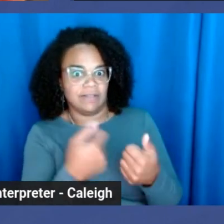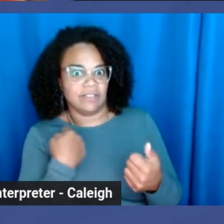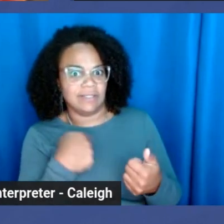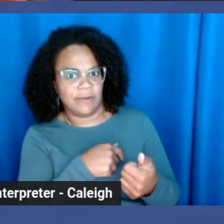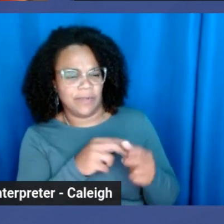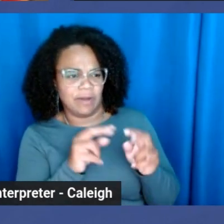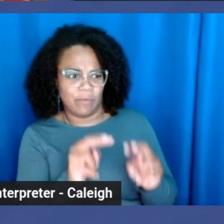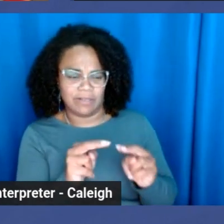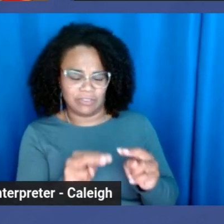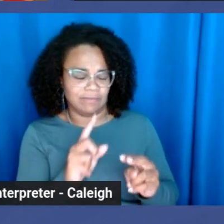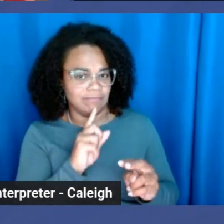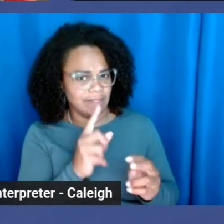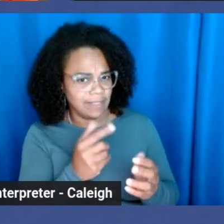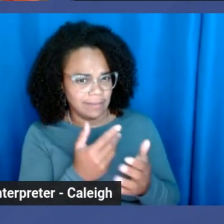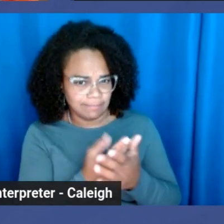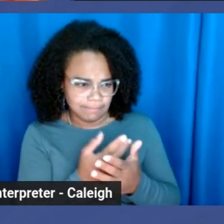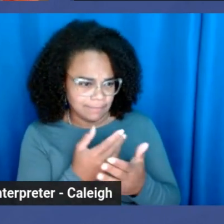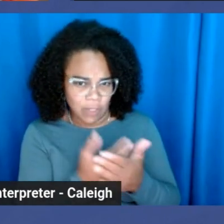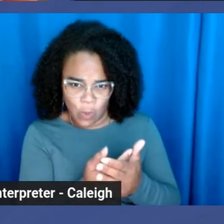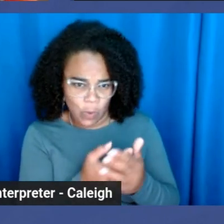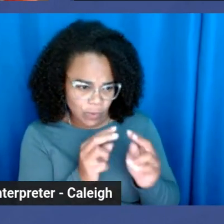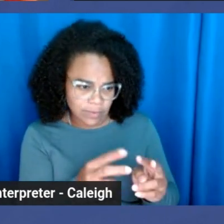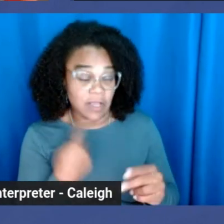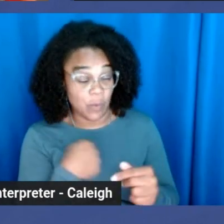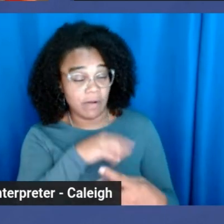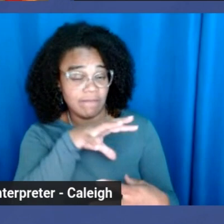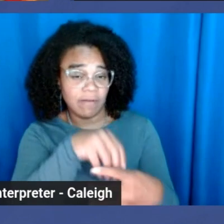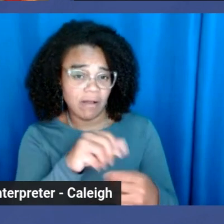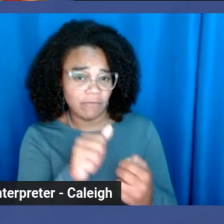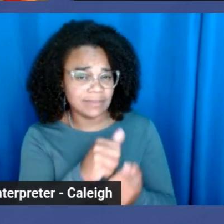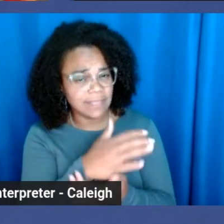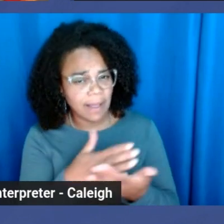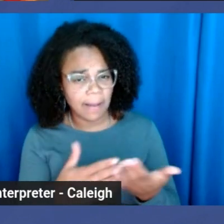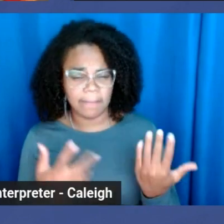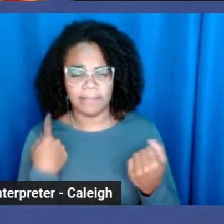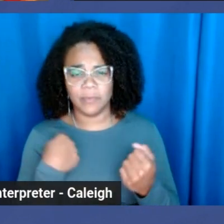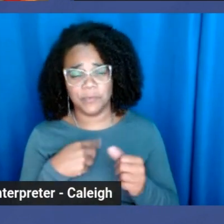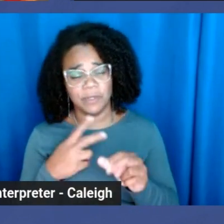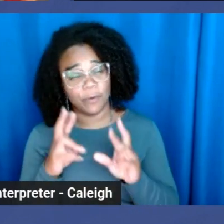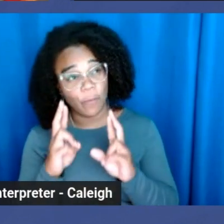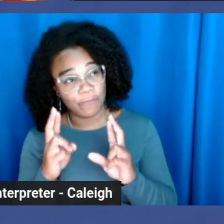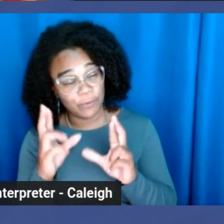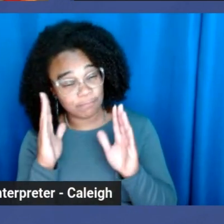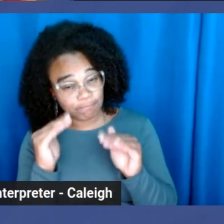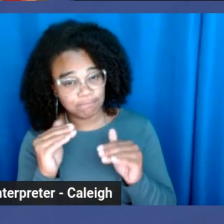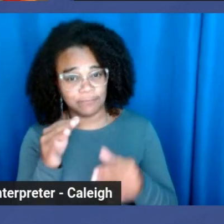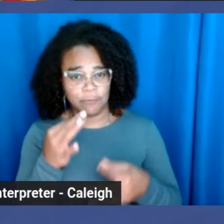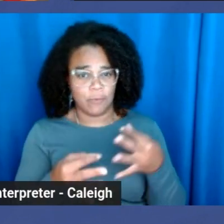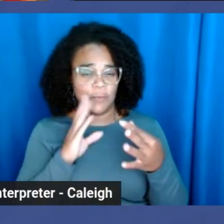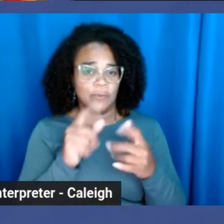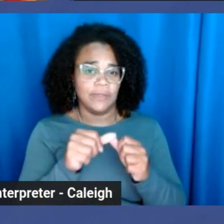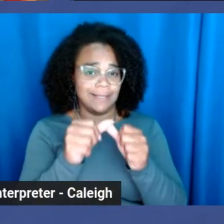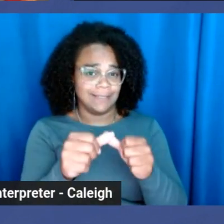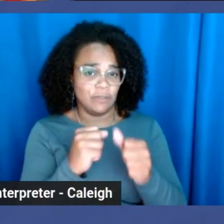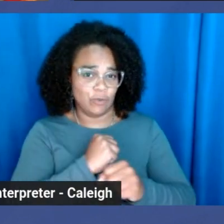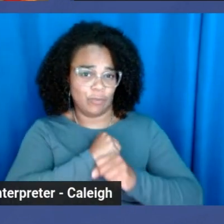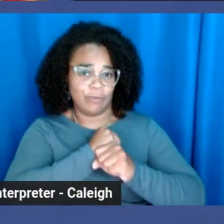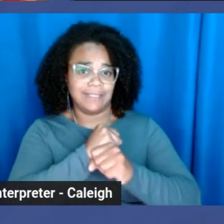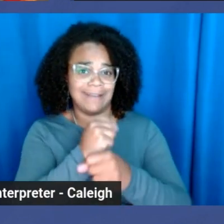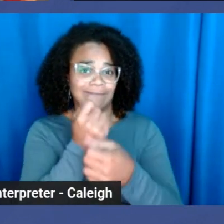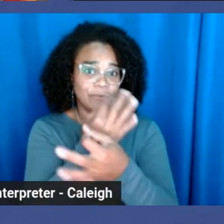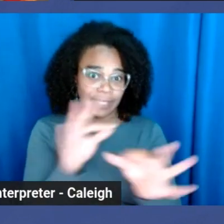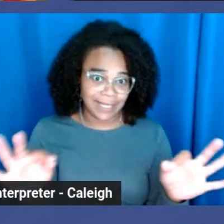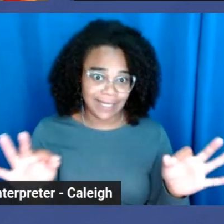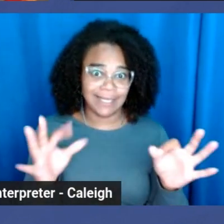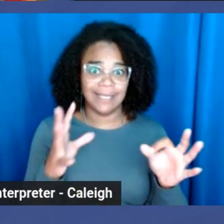cases very closely. We're involved with some of them, and we are hopeful that the courts will continue to protect the free and